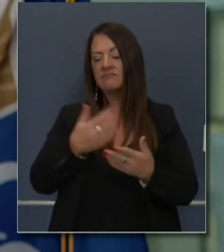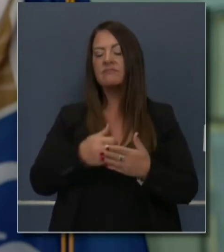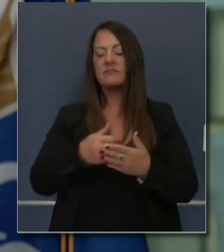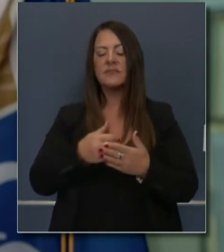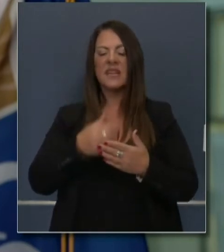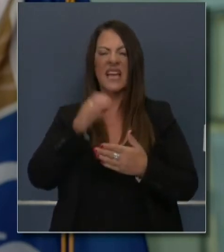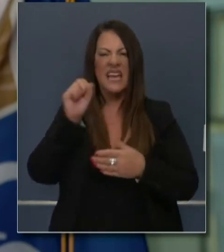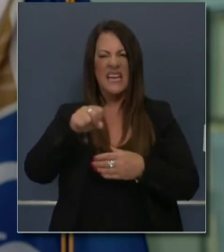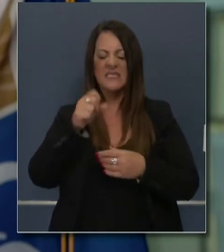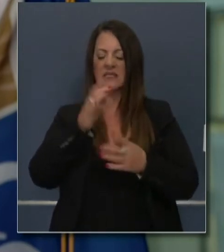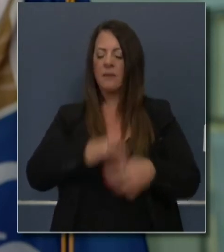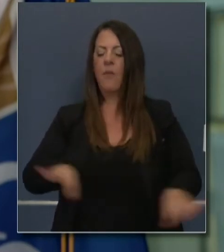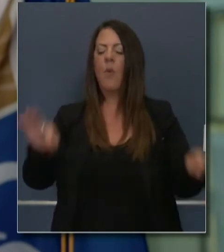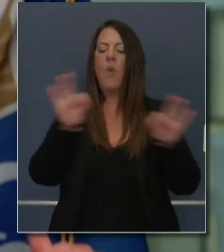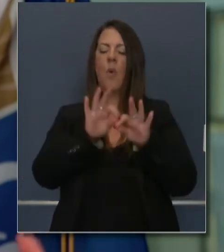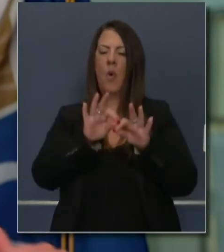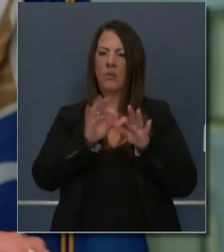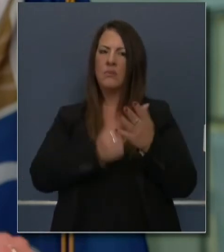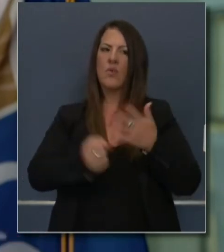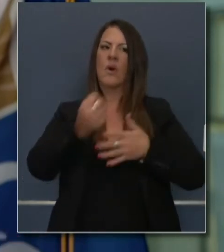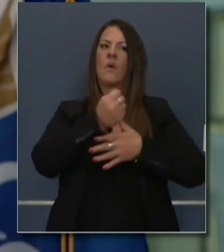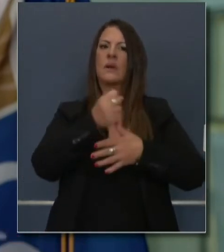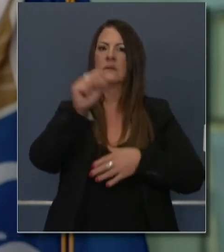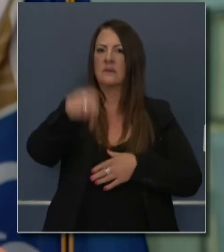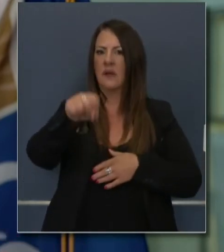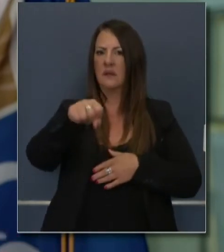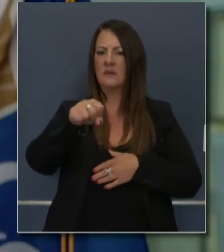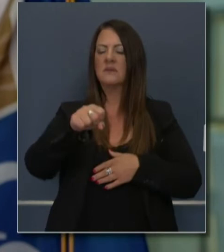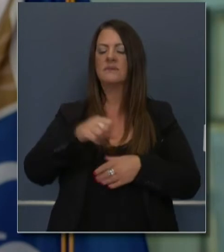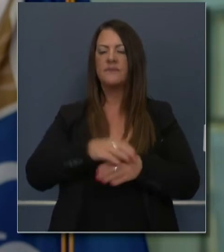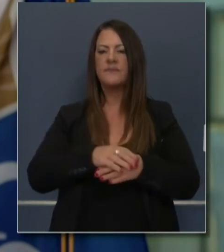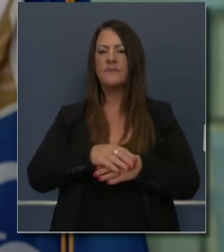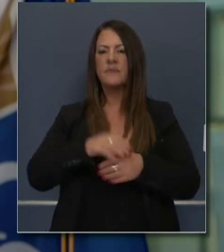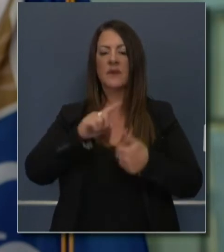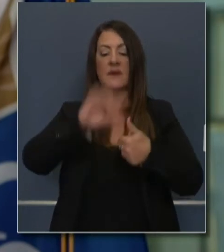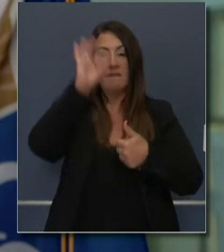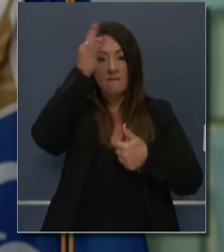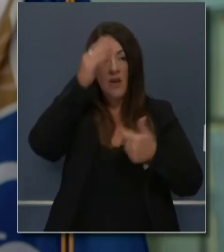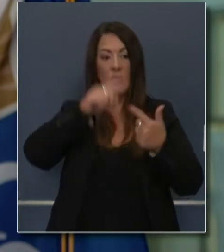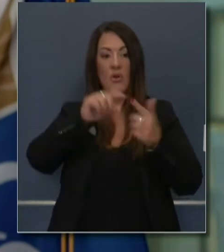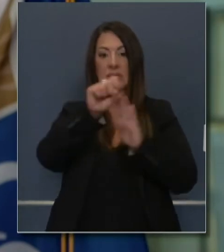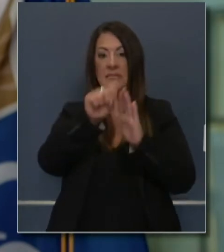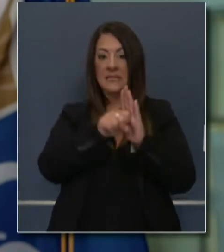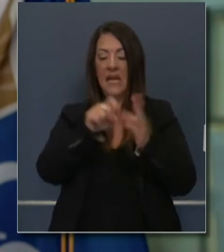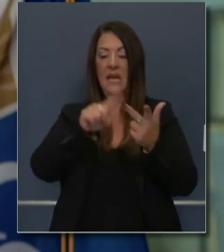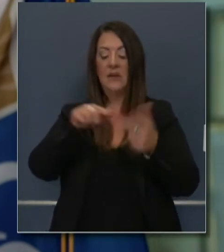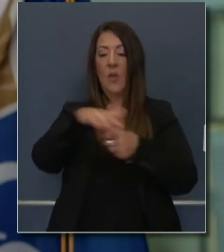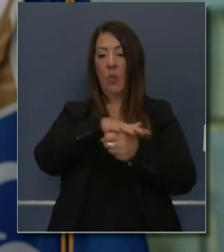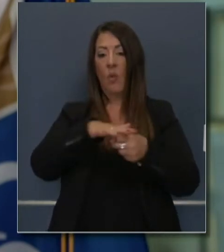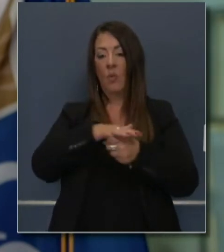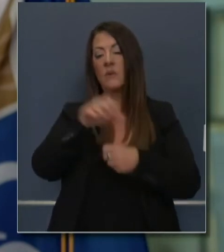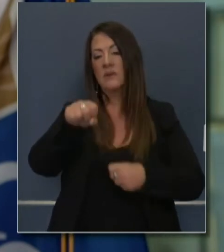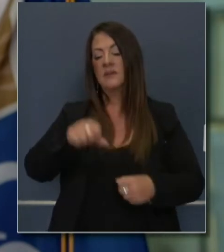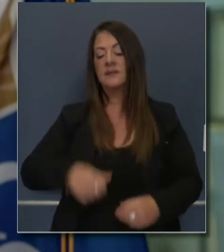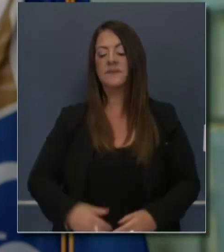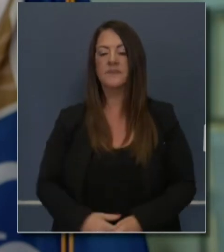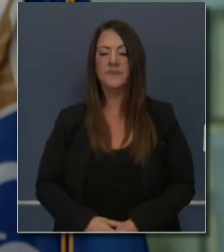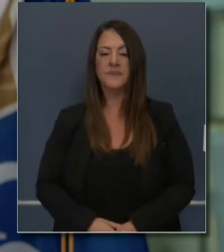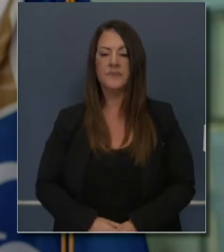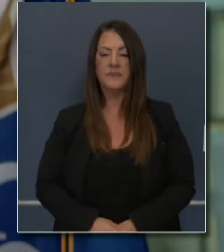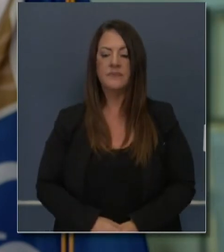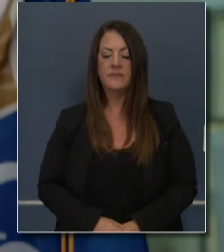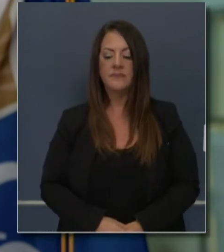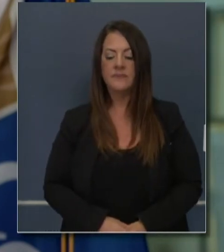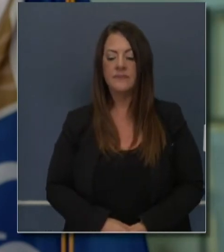top priority for all of us, again, every jurisdiction, federal, state, and local. Alex Michelson,